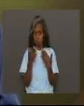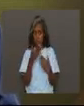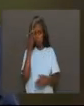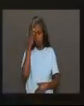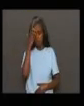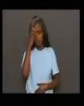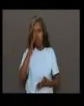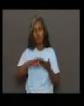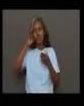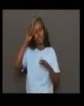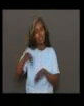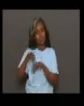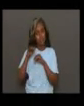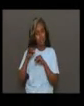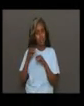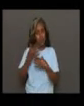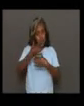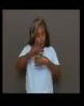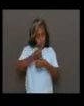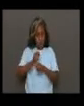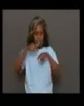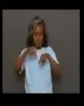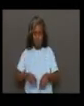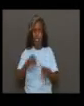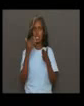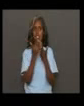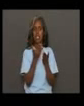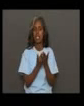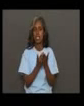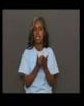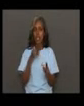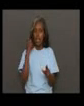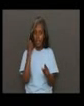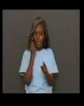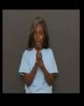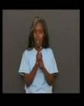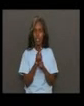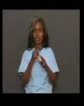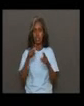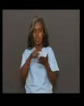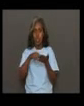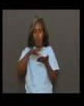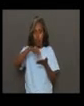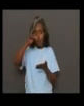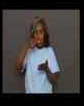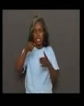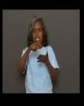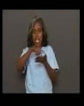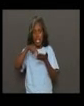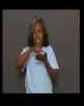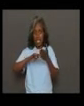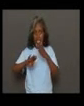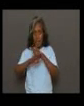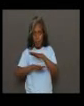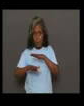students. To summarize today's lesson, a right cone has a circular